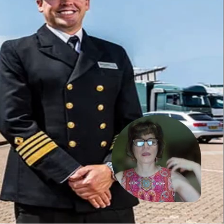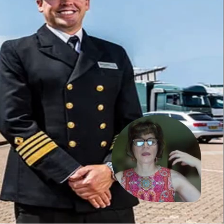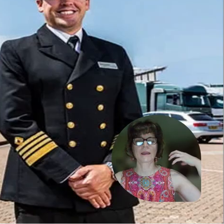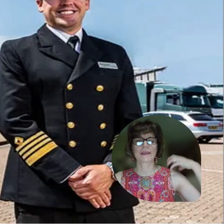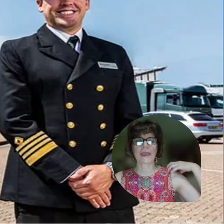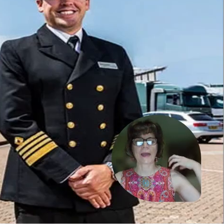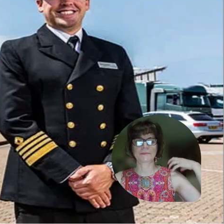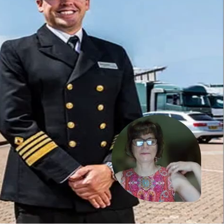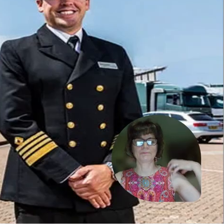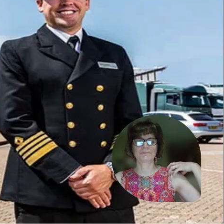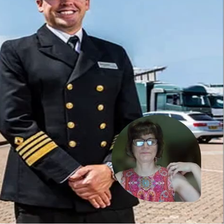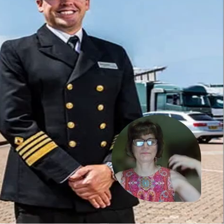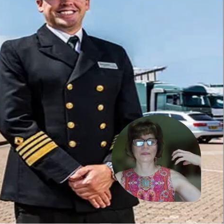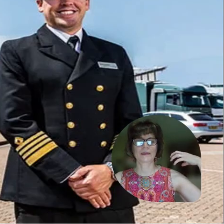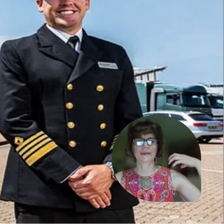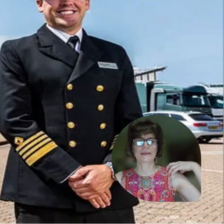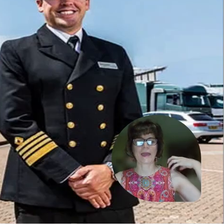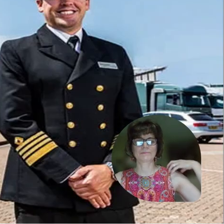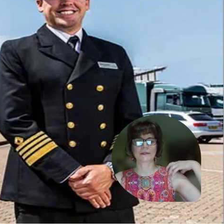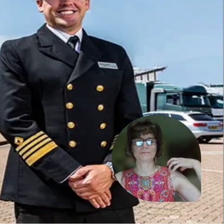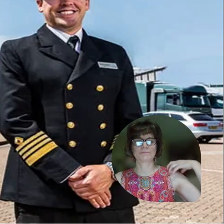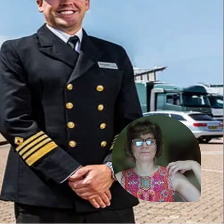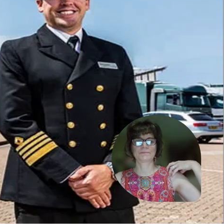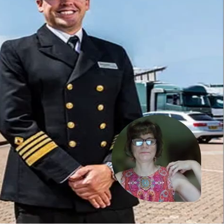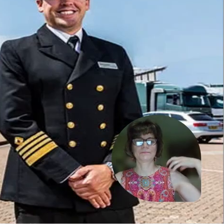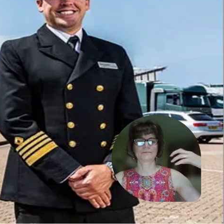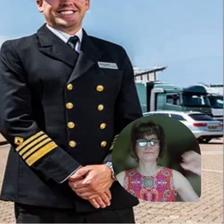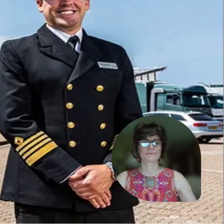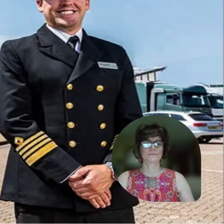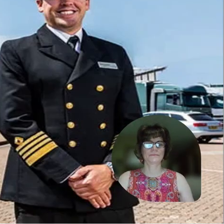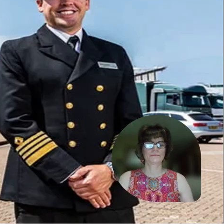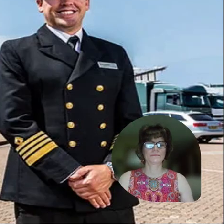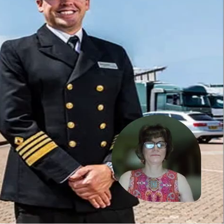shoulder. Captain. Captain.